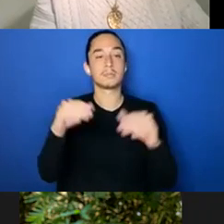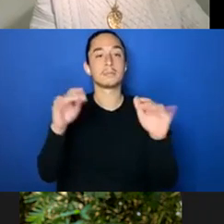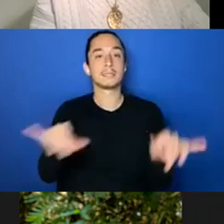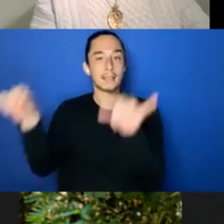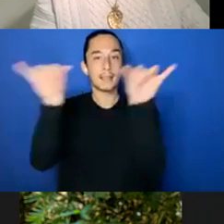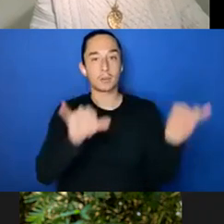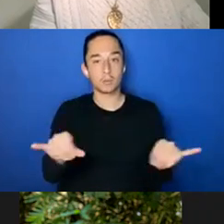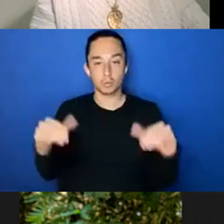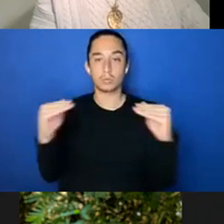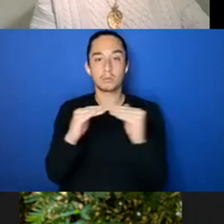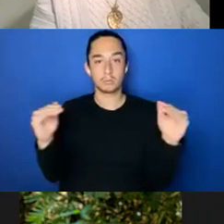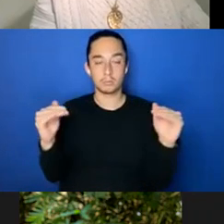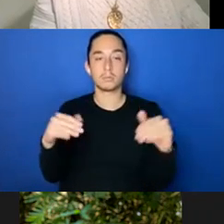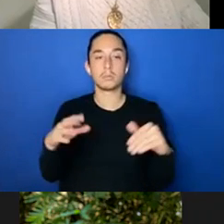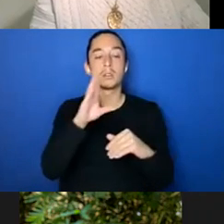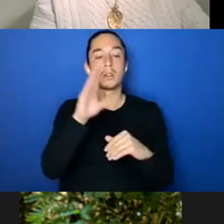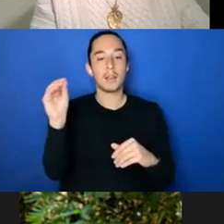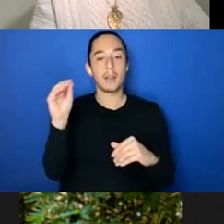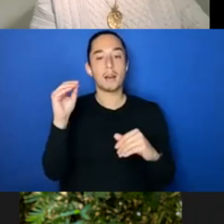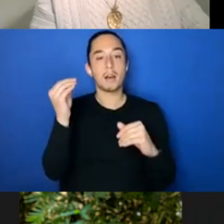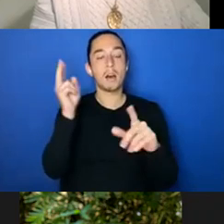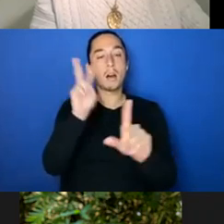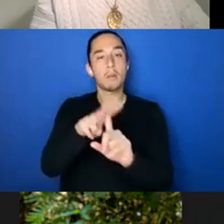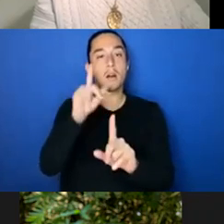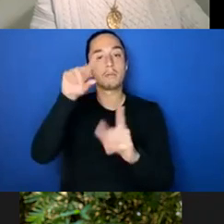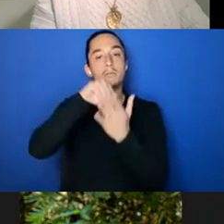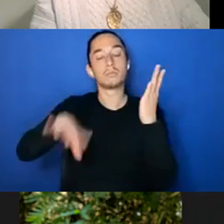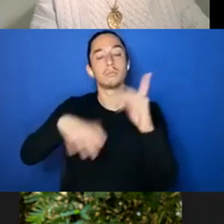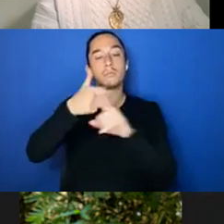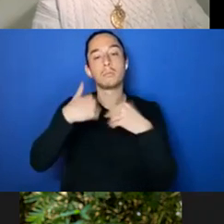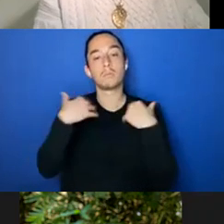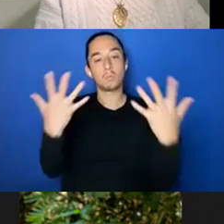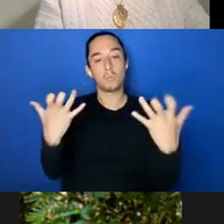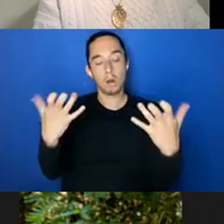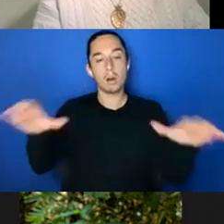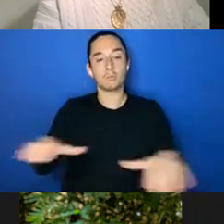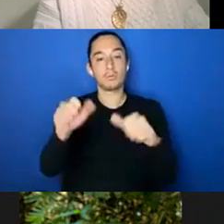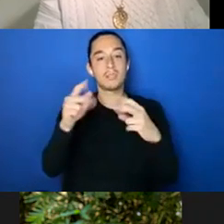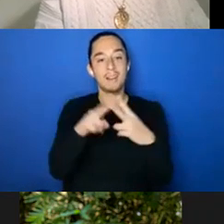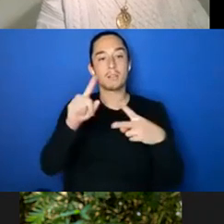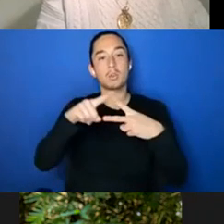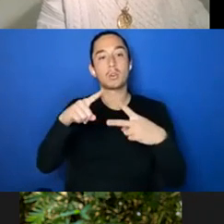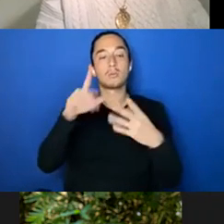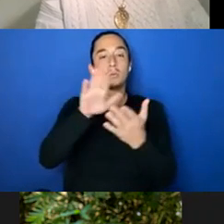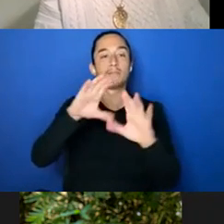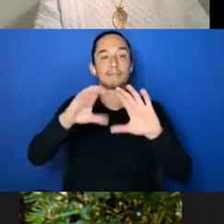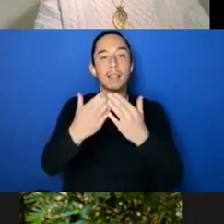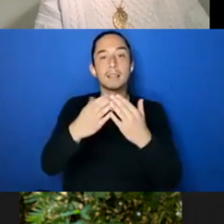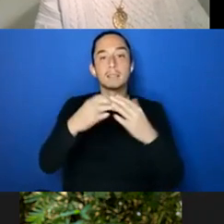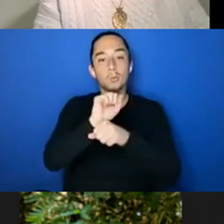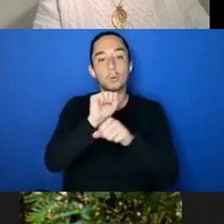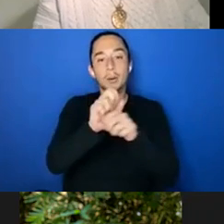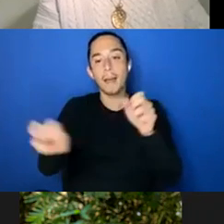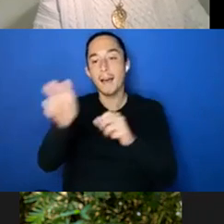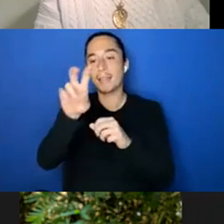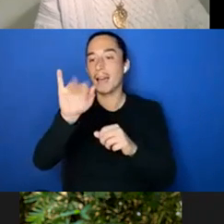level, and it does apply for students who want to do either a coursework pathway and just do an IB